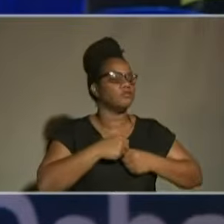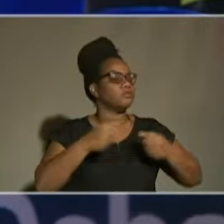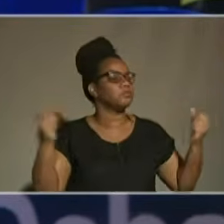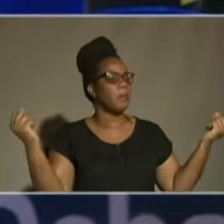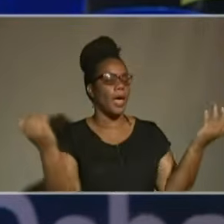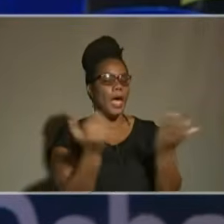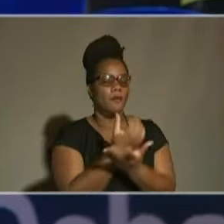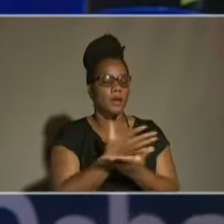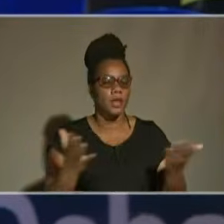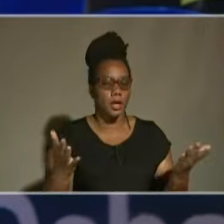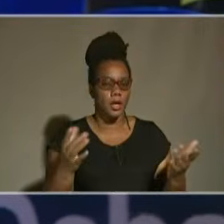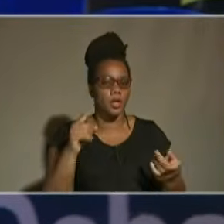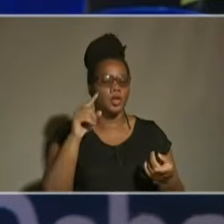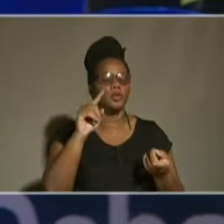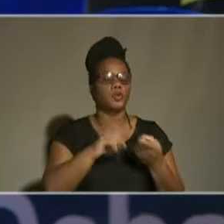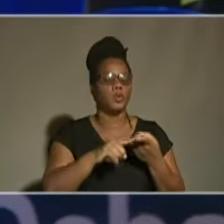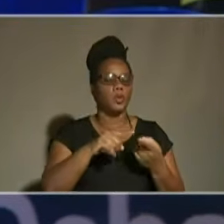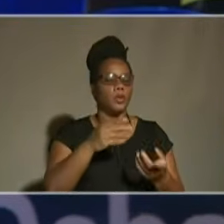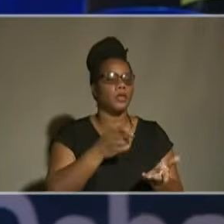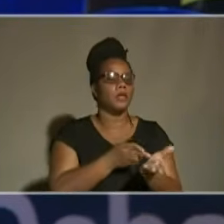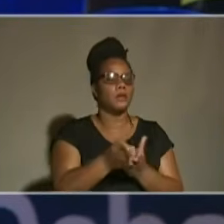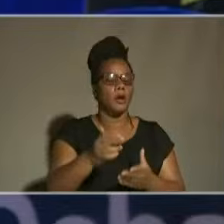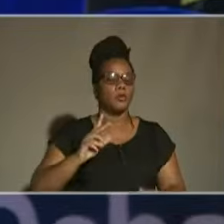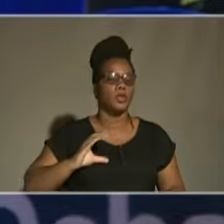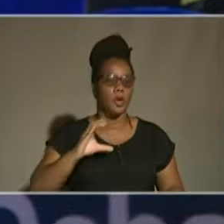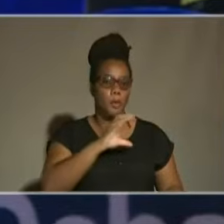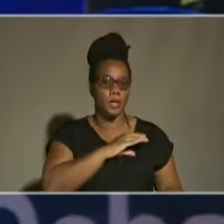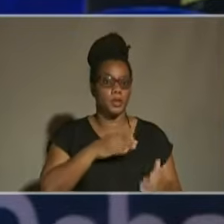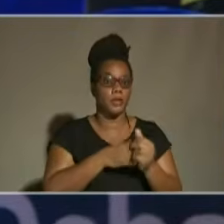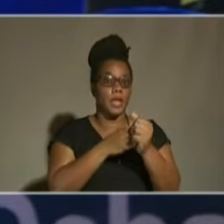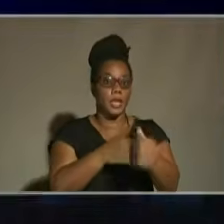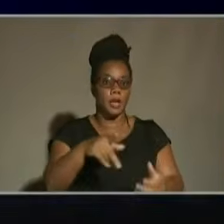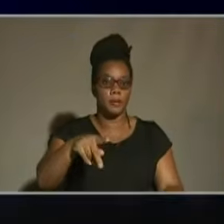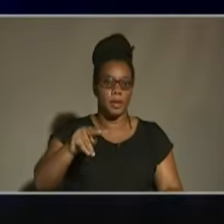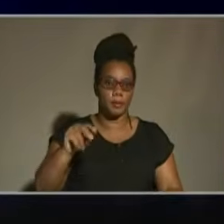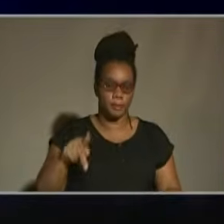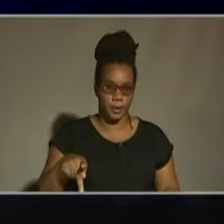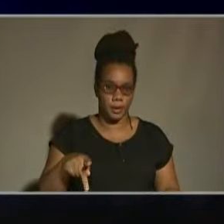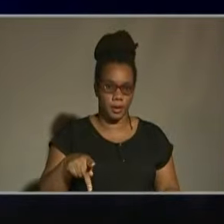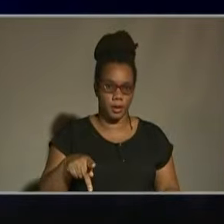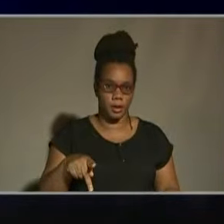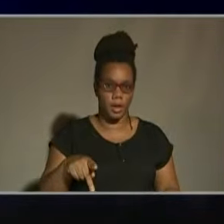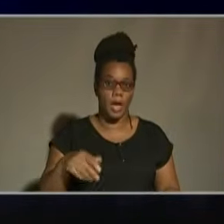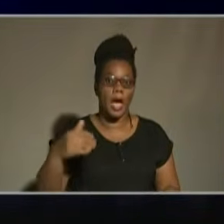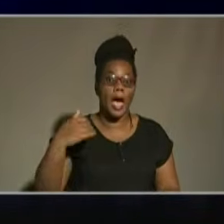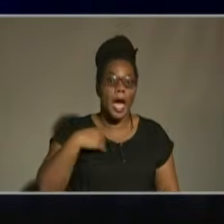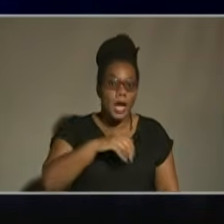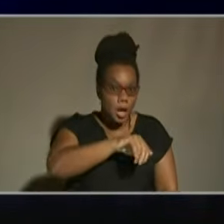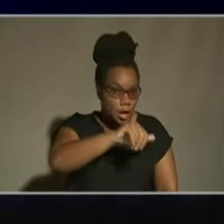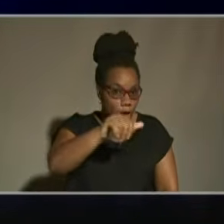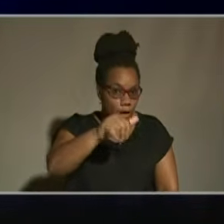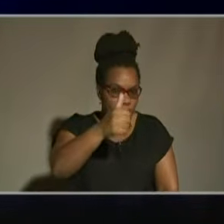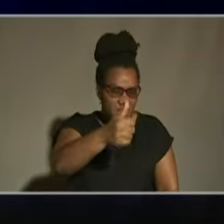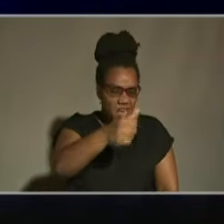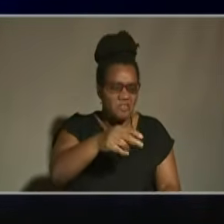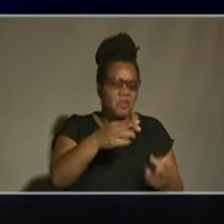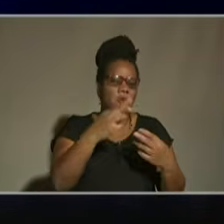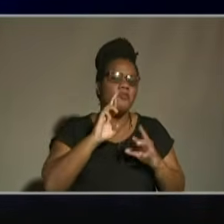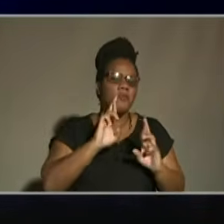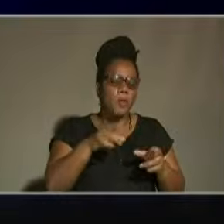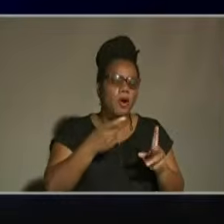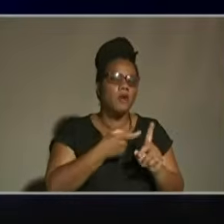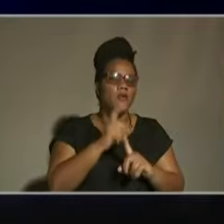the Integrity Commission. The leader of the opposition, however, also had a report from the Contractor